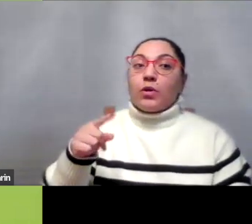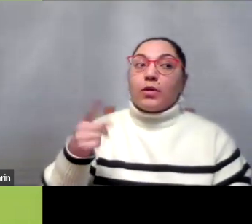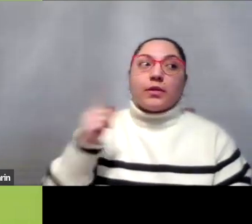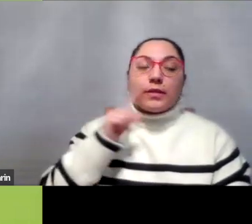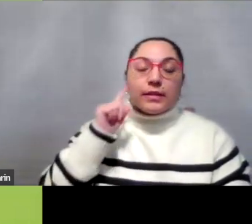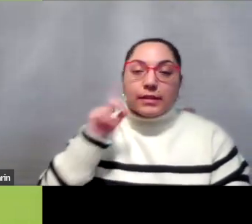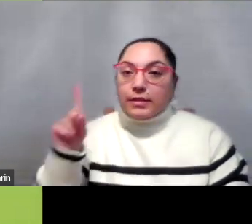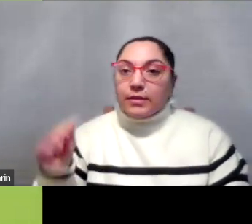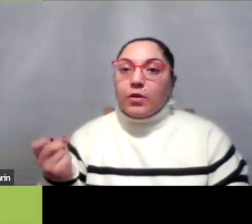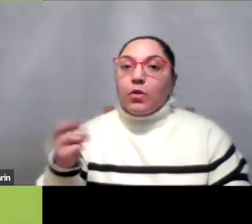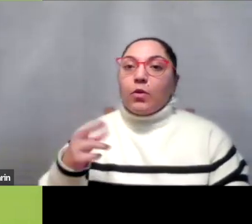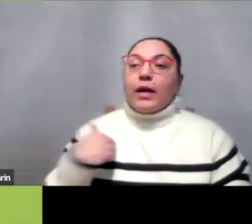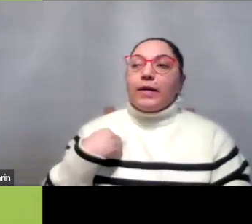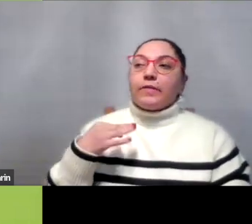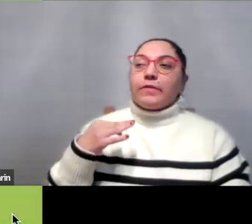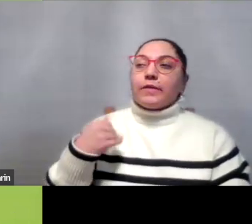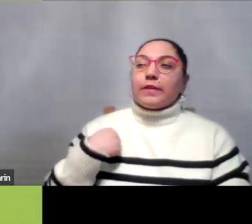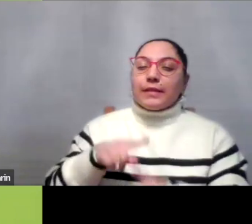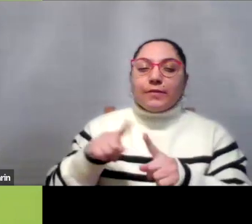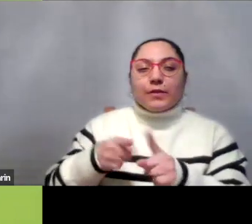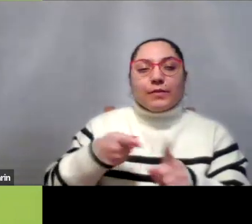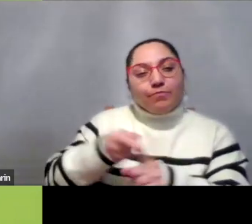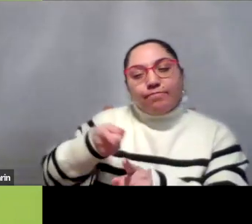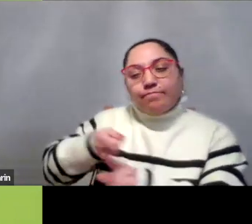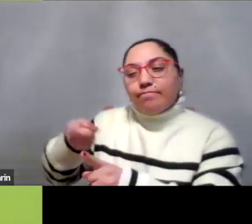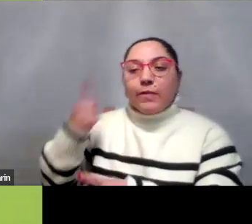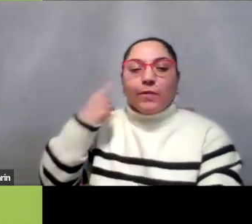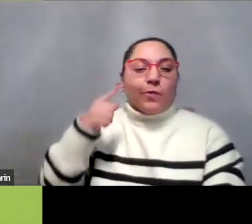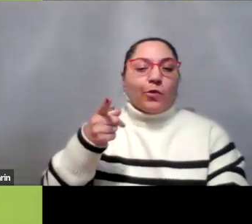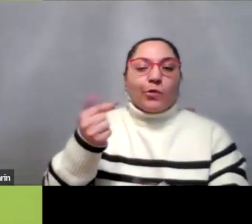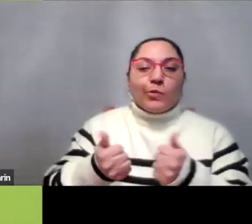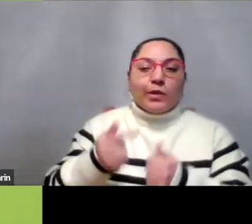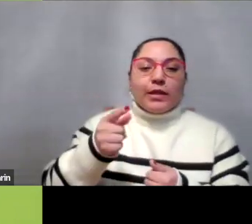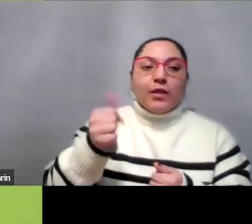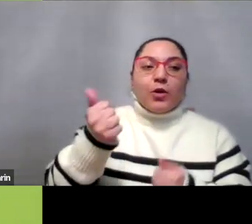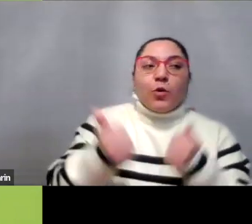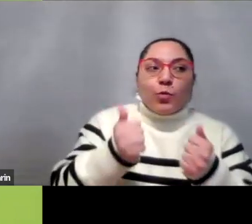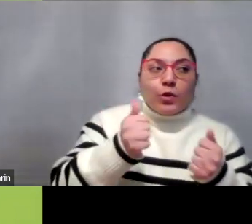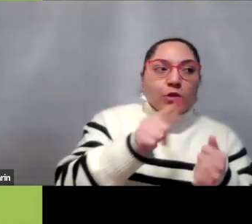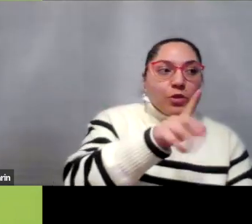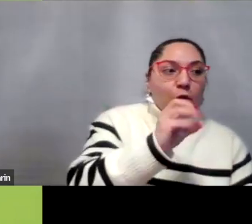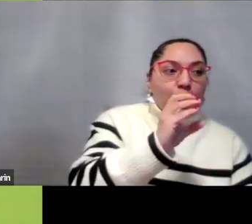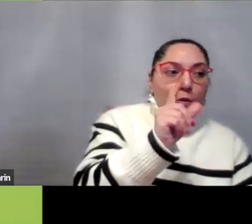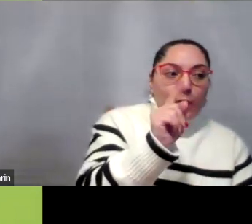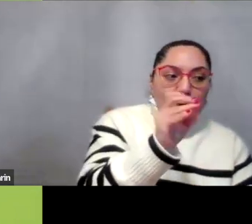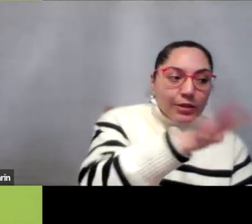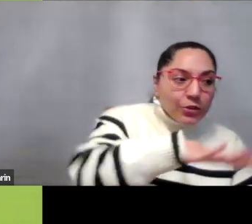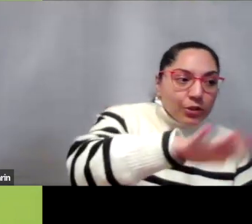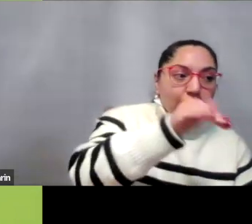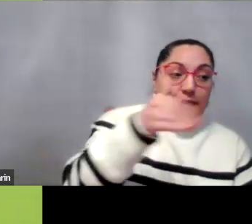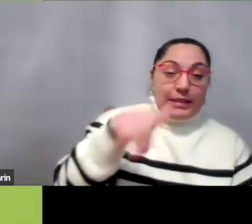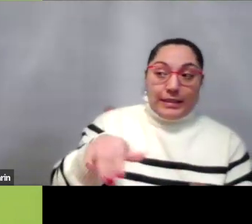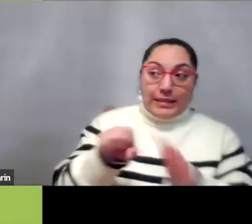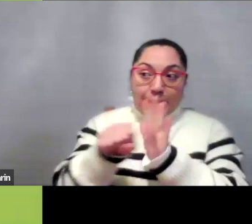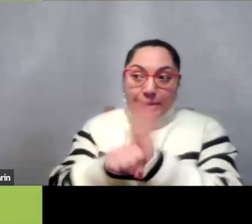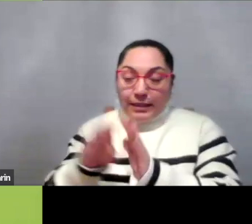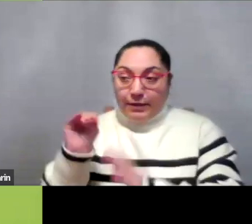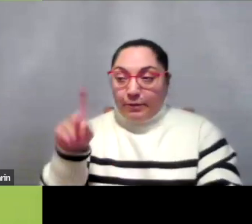specific specializations, and you can find out where they are in the county or in the state.